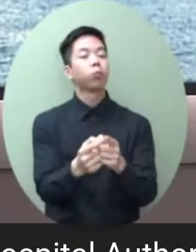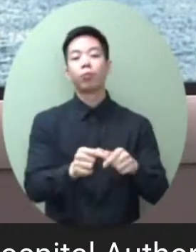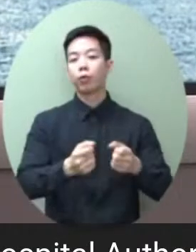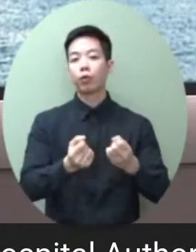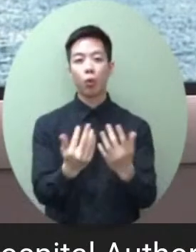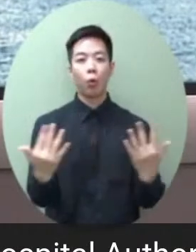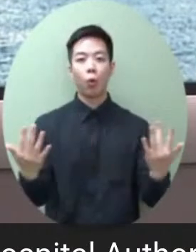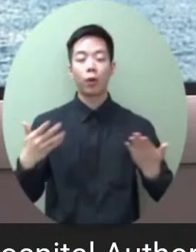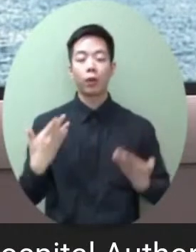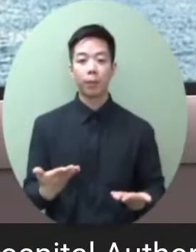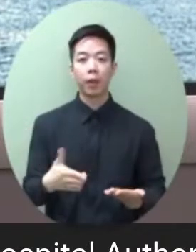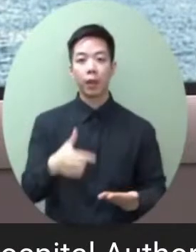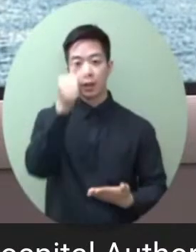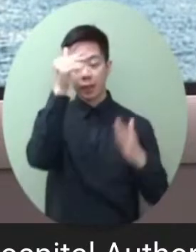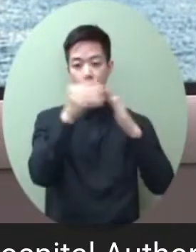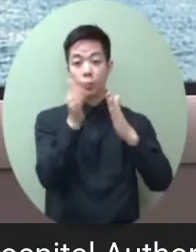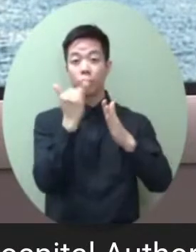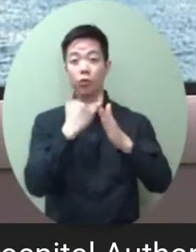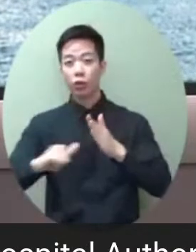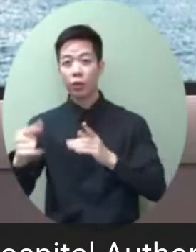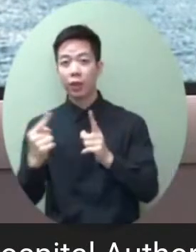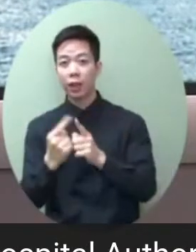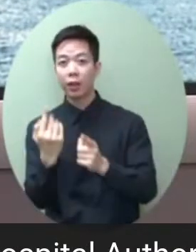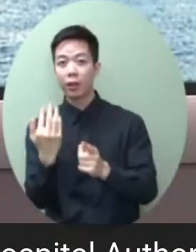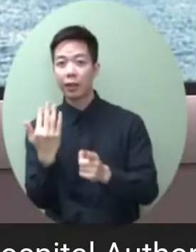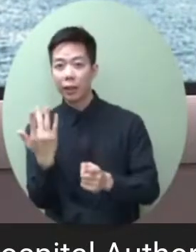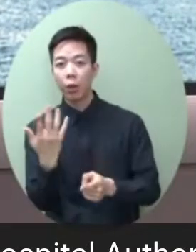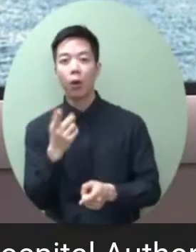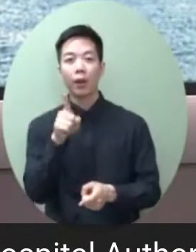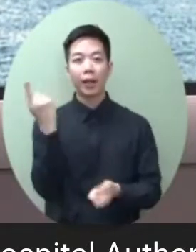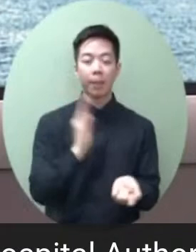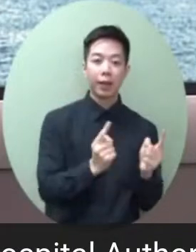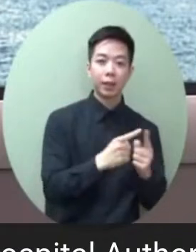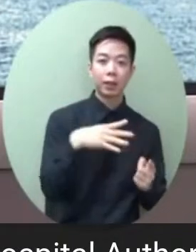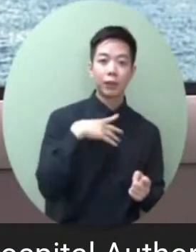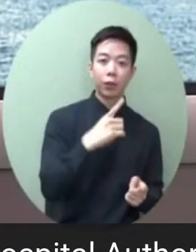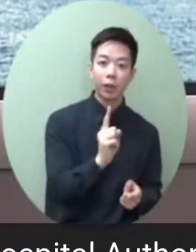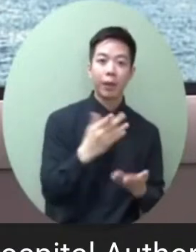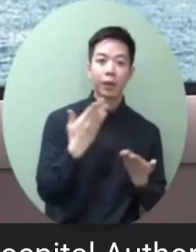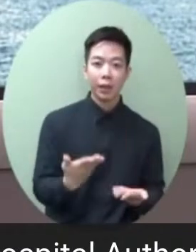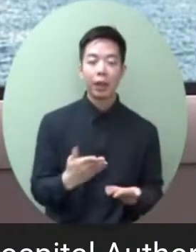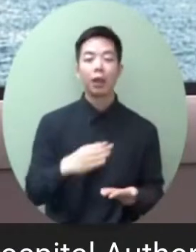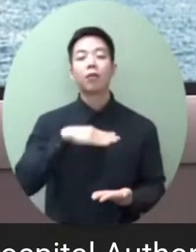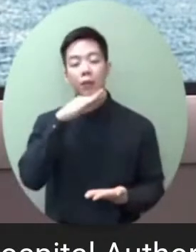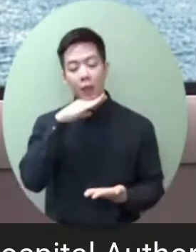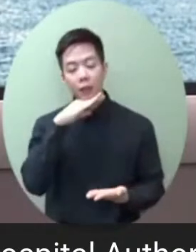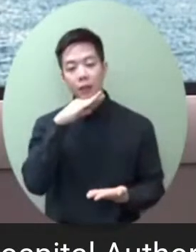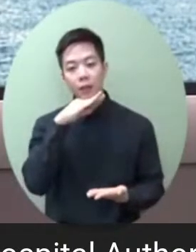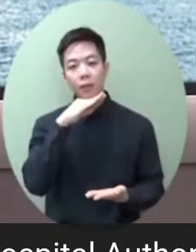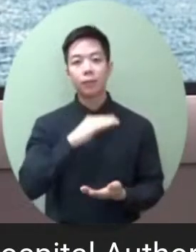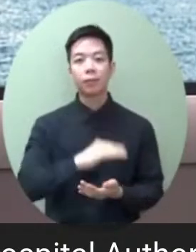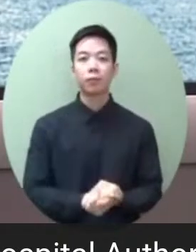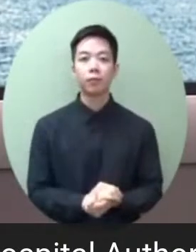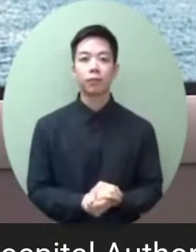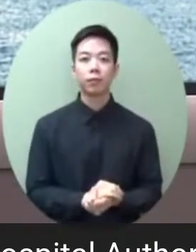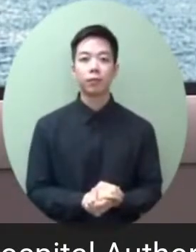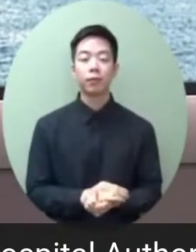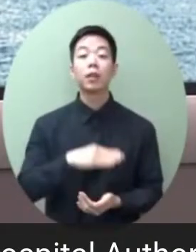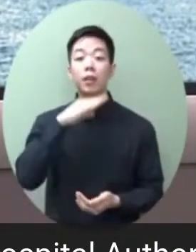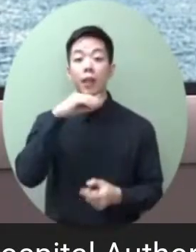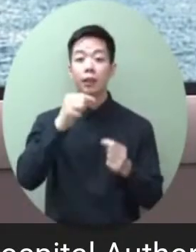Since we have too many admissions, the number of discharged and the situation of other patients are currently being